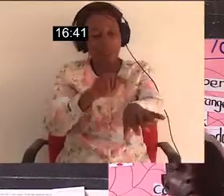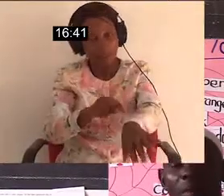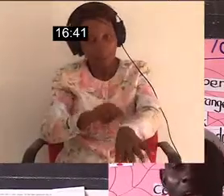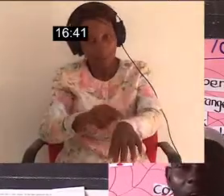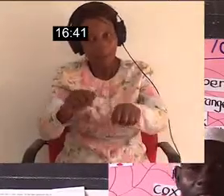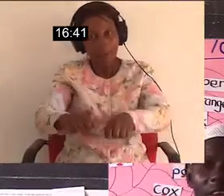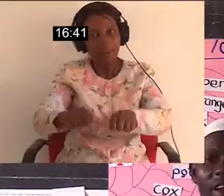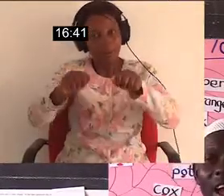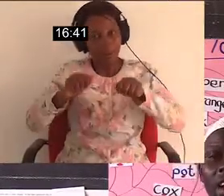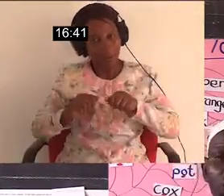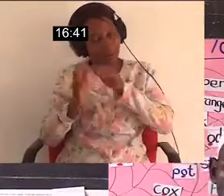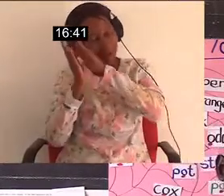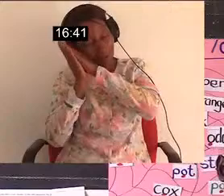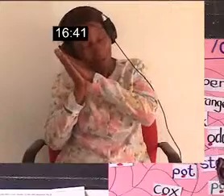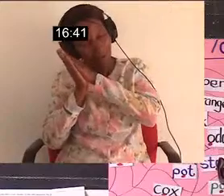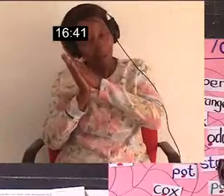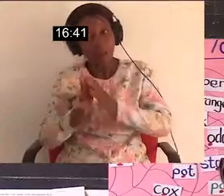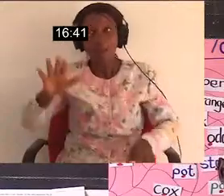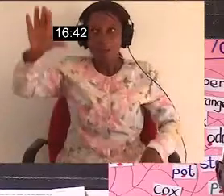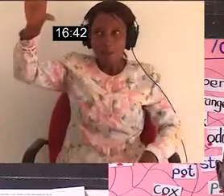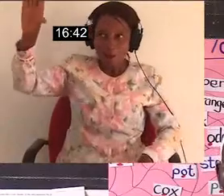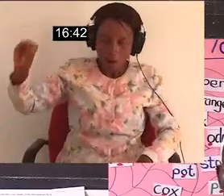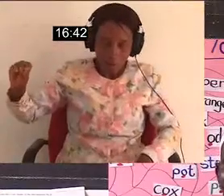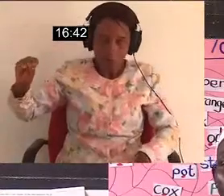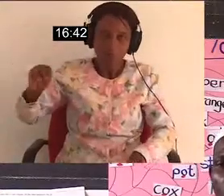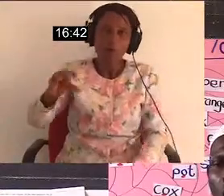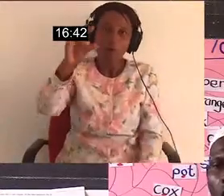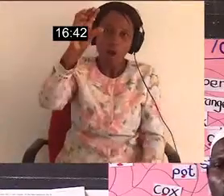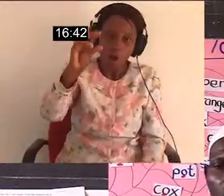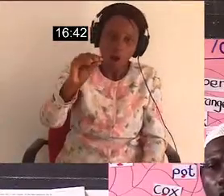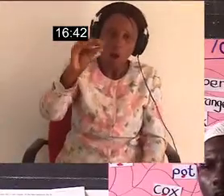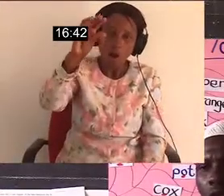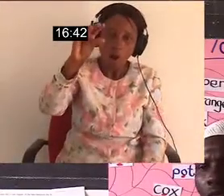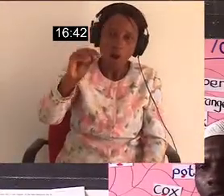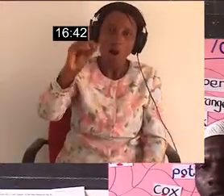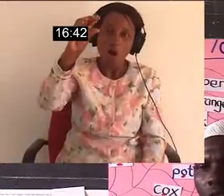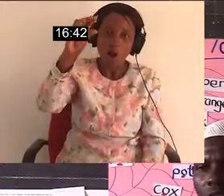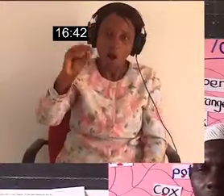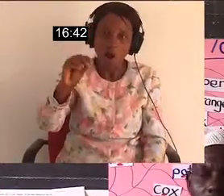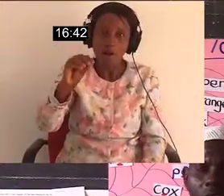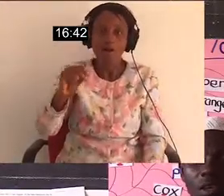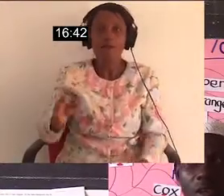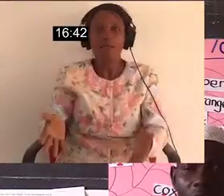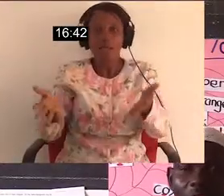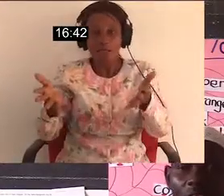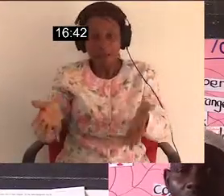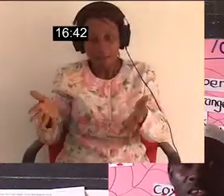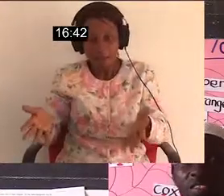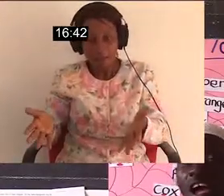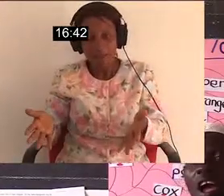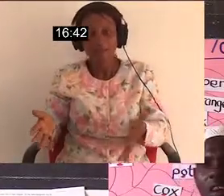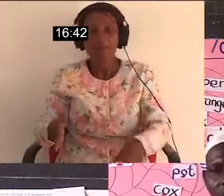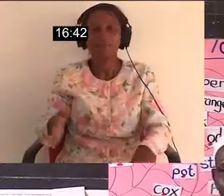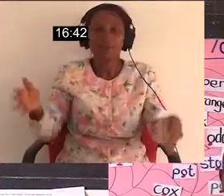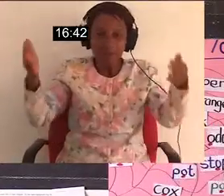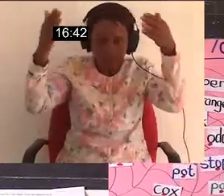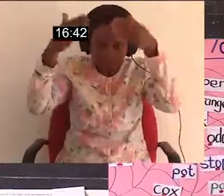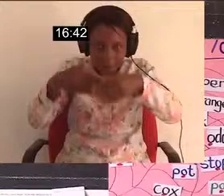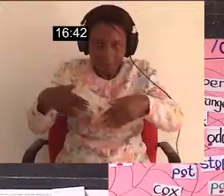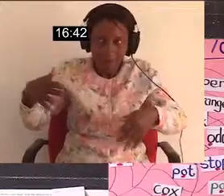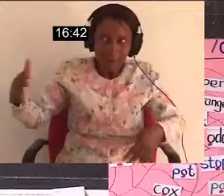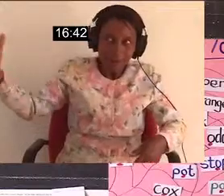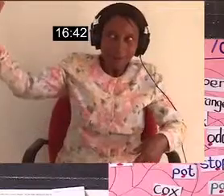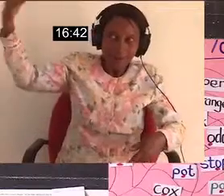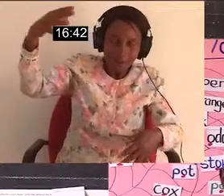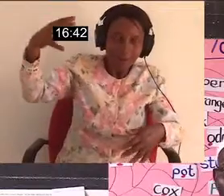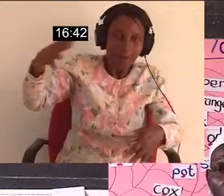Time for bed, the lights go off. Oh, oh, oh, oh, oh. Now it's dark, the light